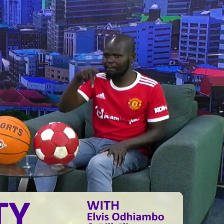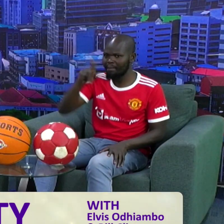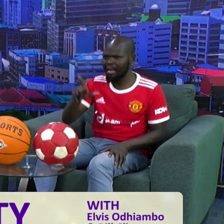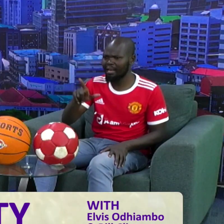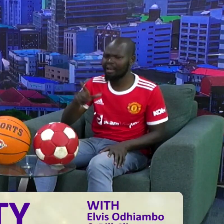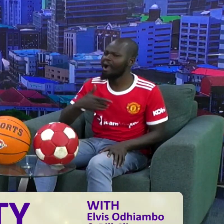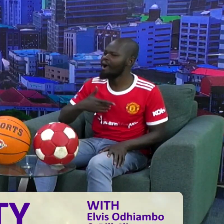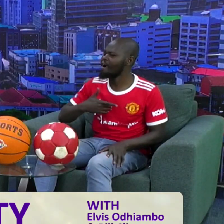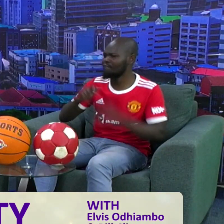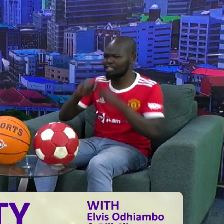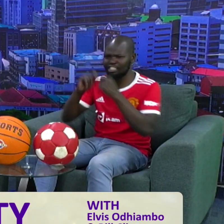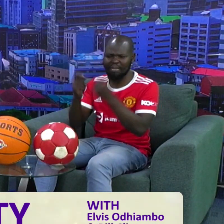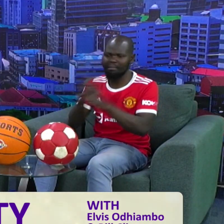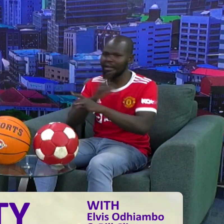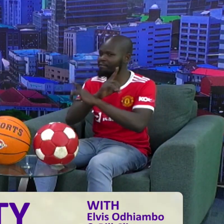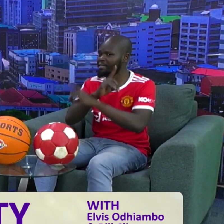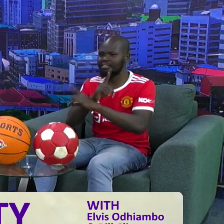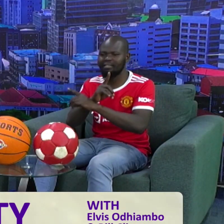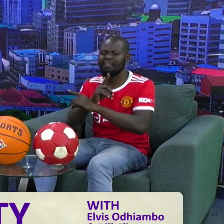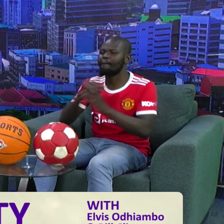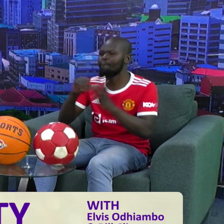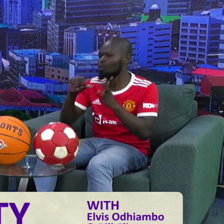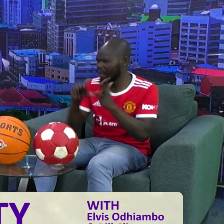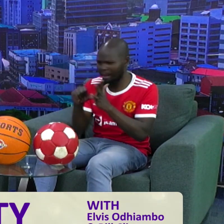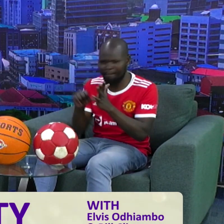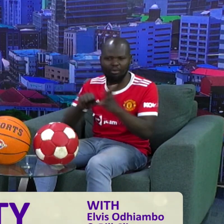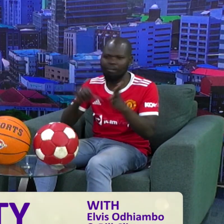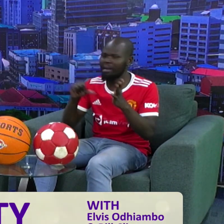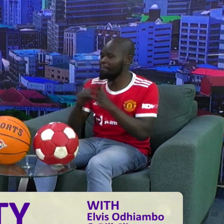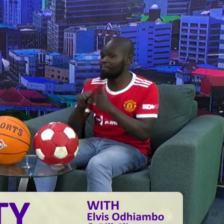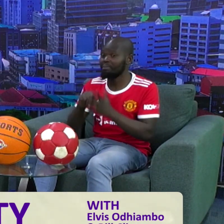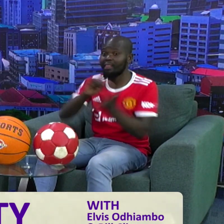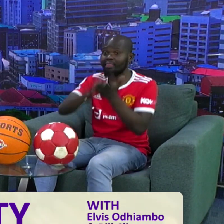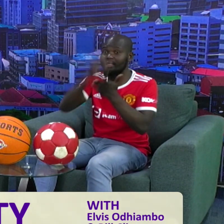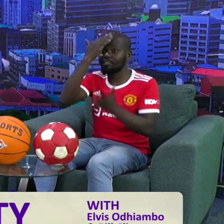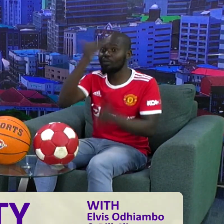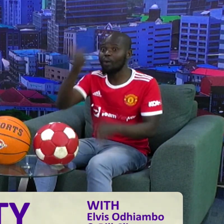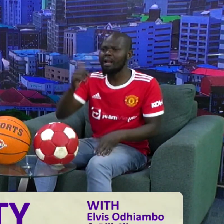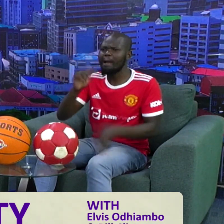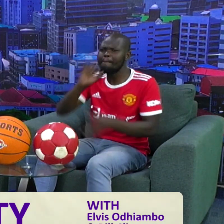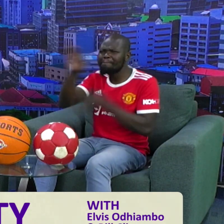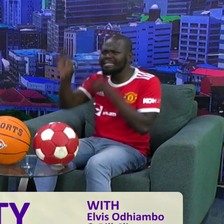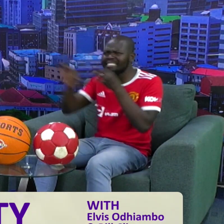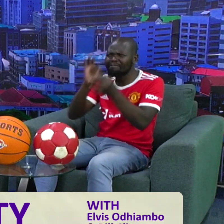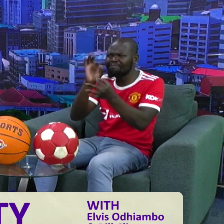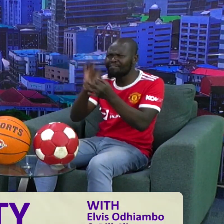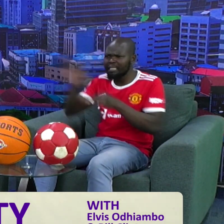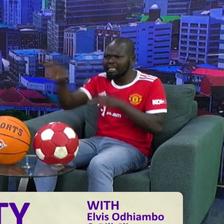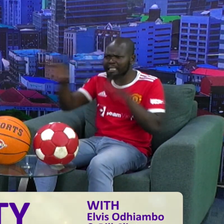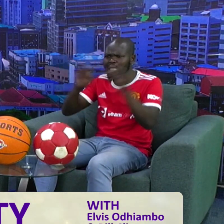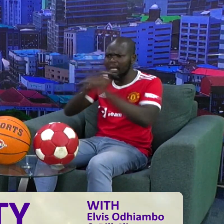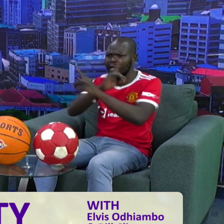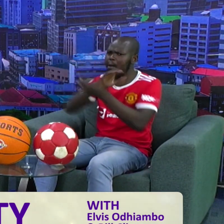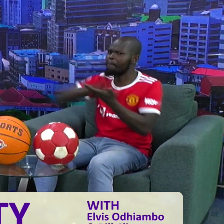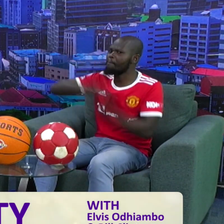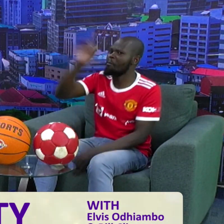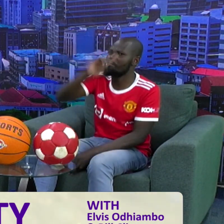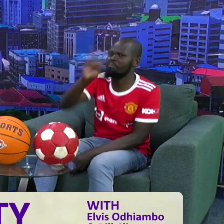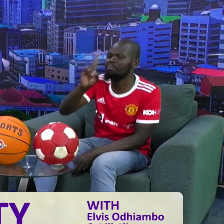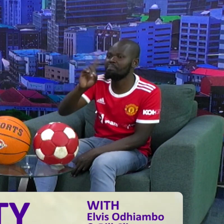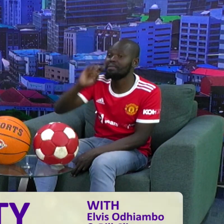On the locals KPL, the team defense is the problem. That is why